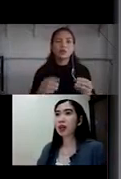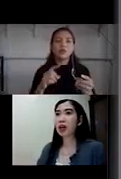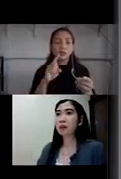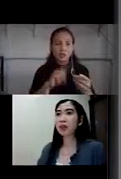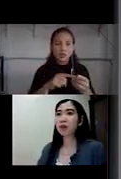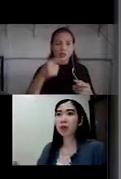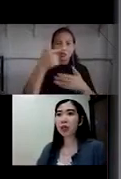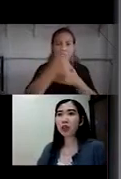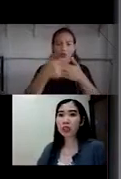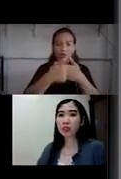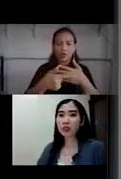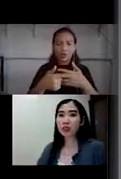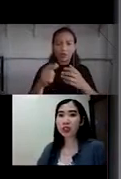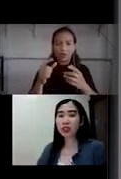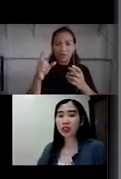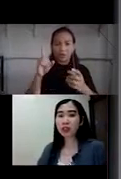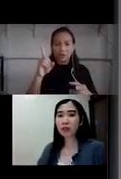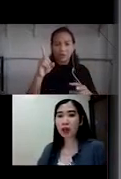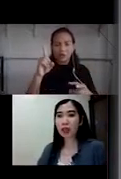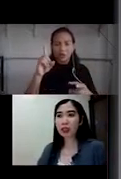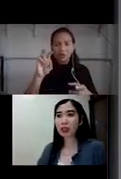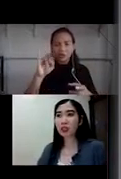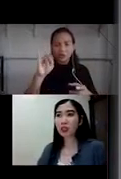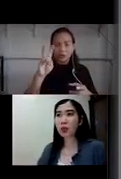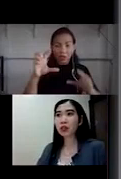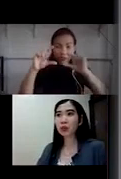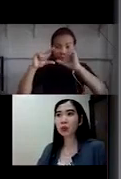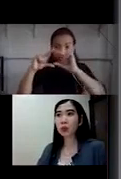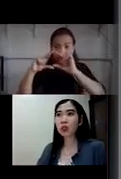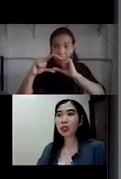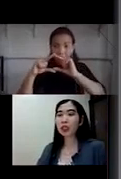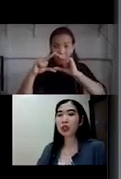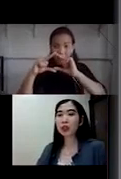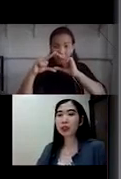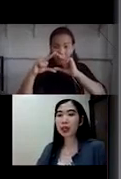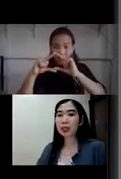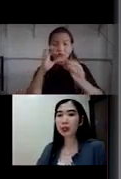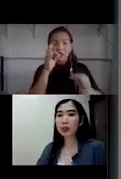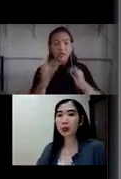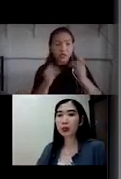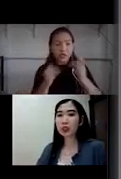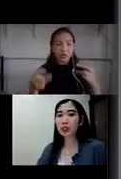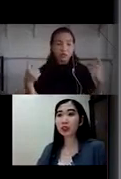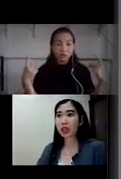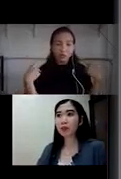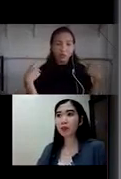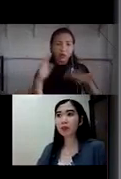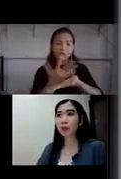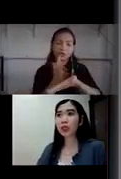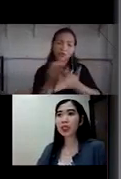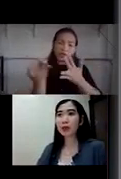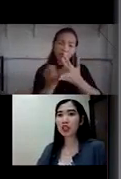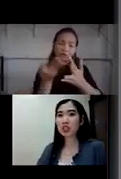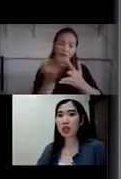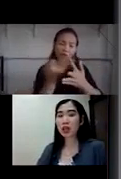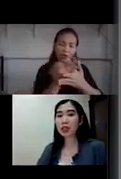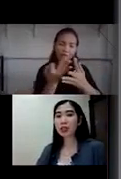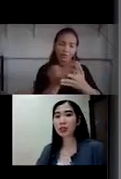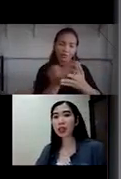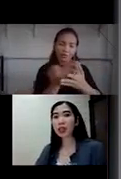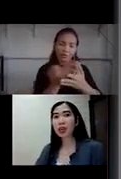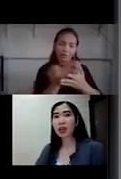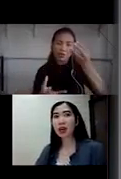Okay? If meron tayong shared files and you want to include that to your drive, pwede naman